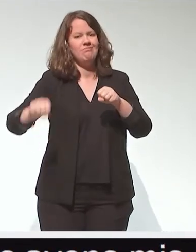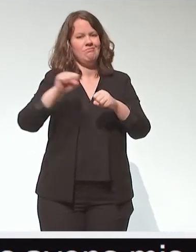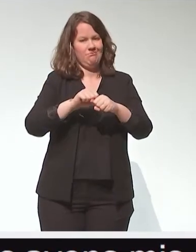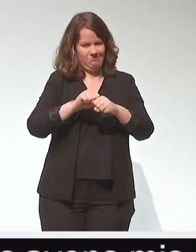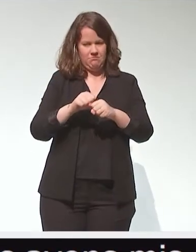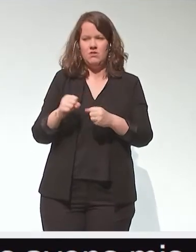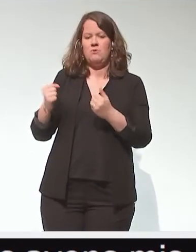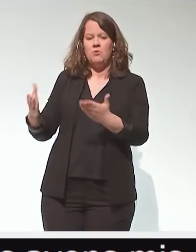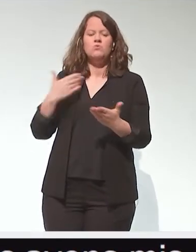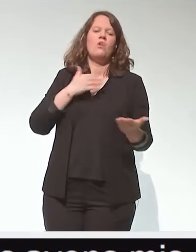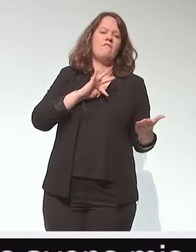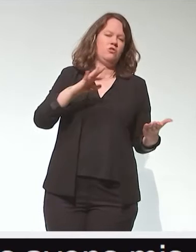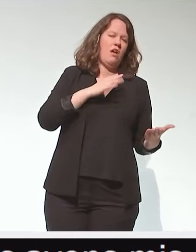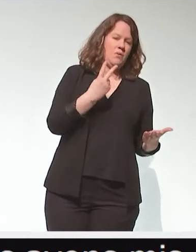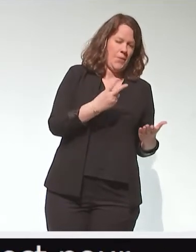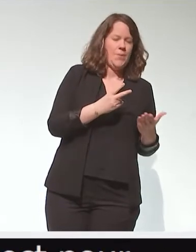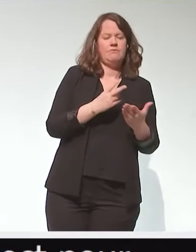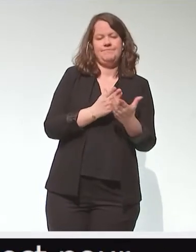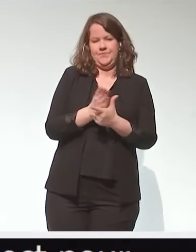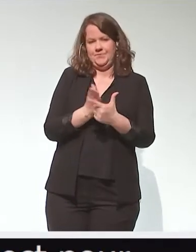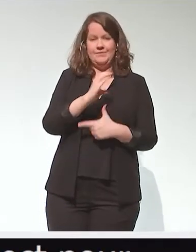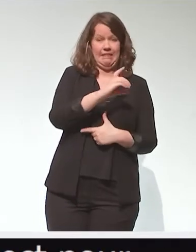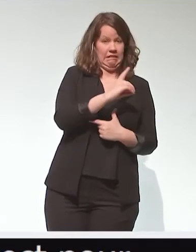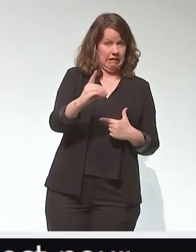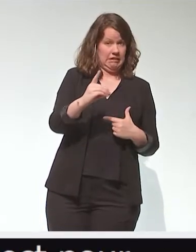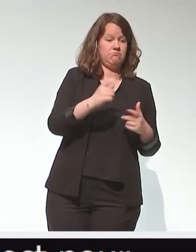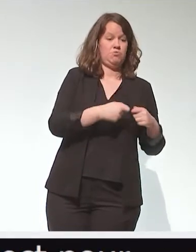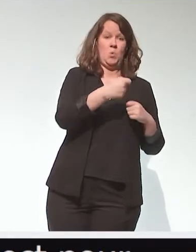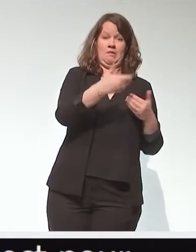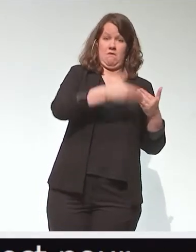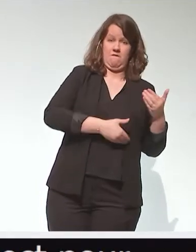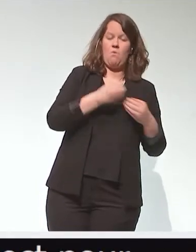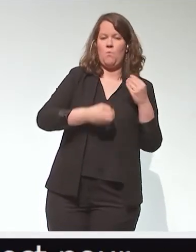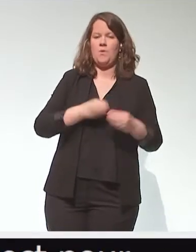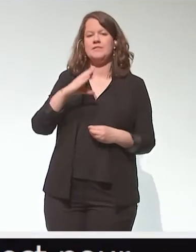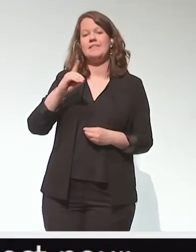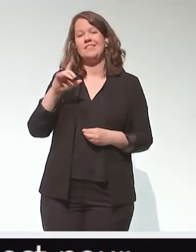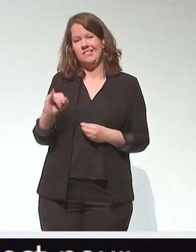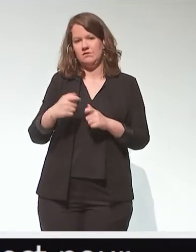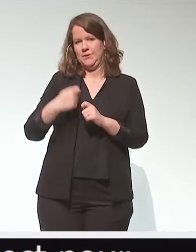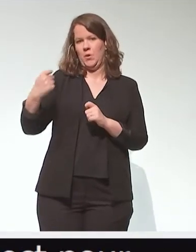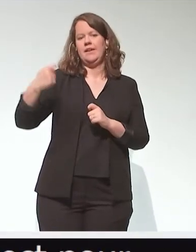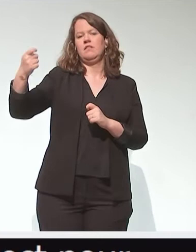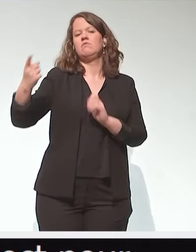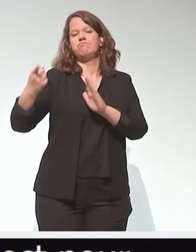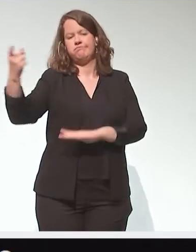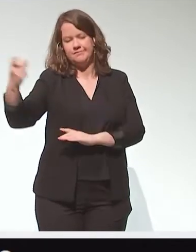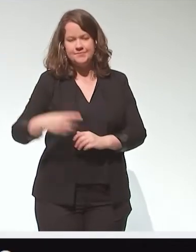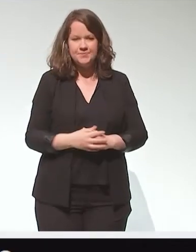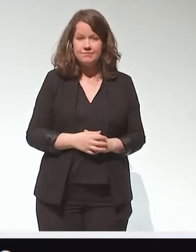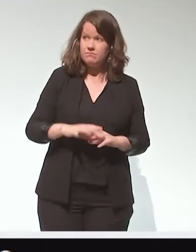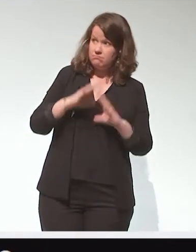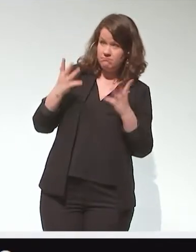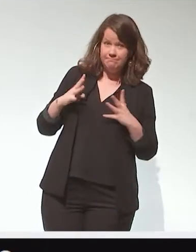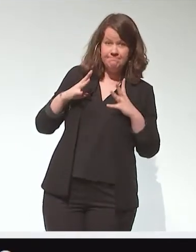PWDs. So in France, you got to understand there are open-ended contracts and term contracts. And for any contract signed, we subsidized